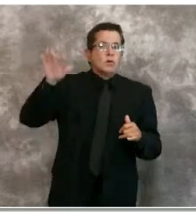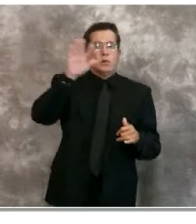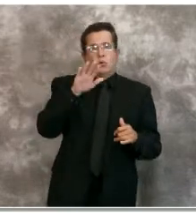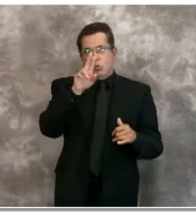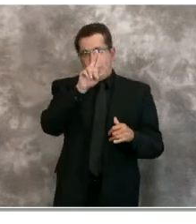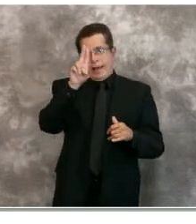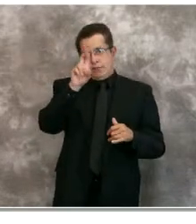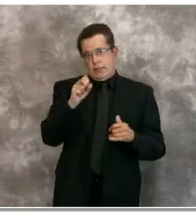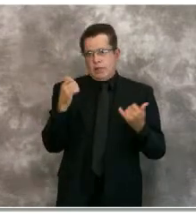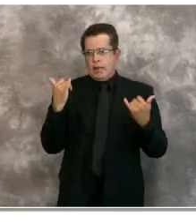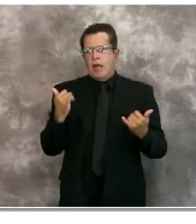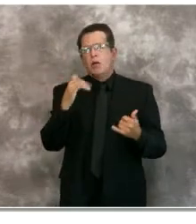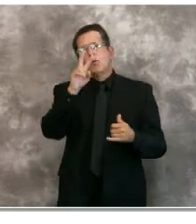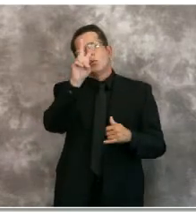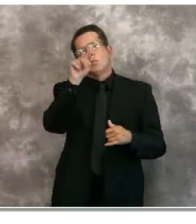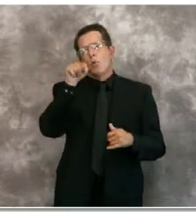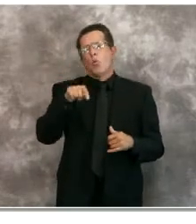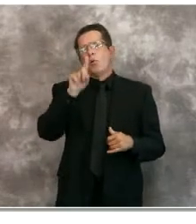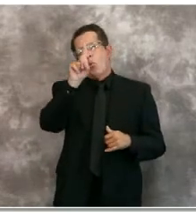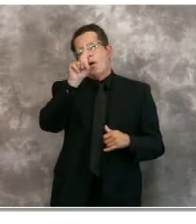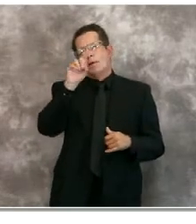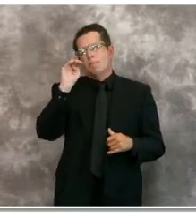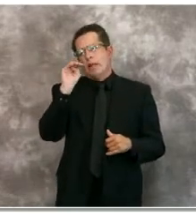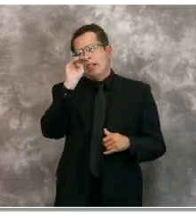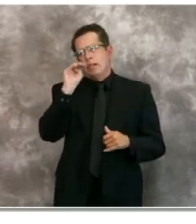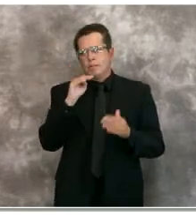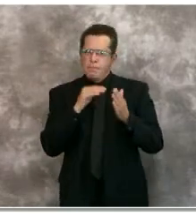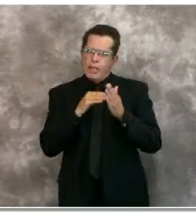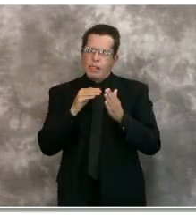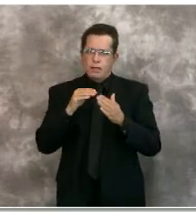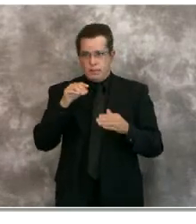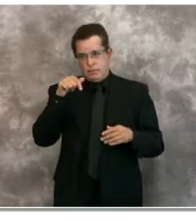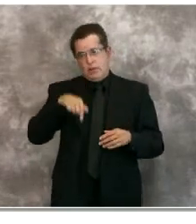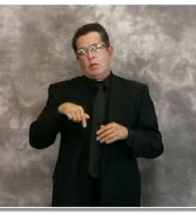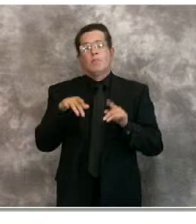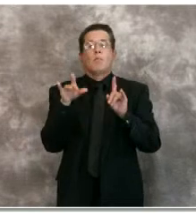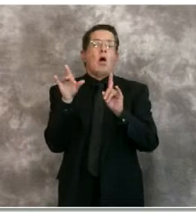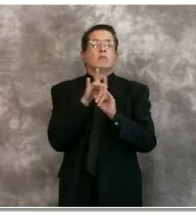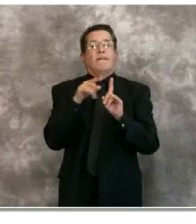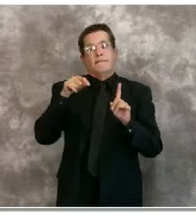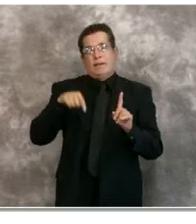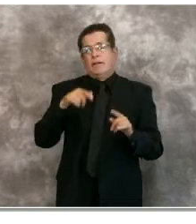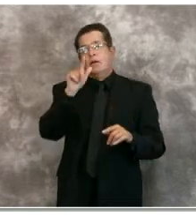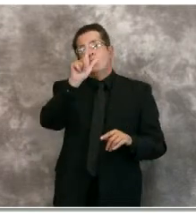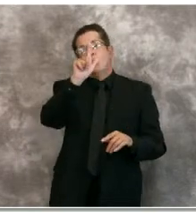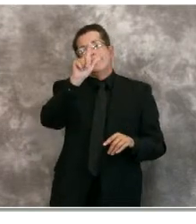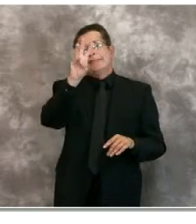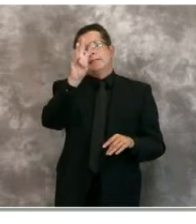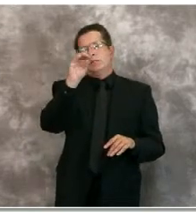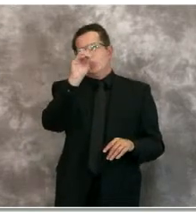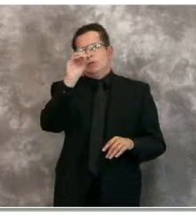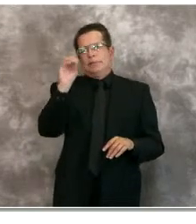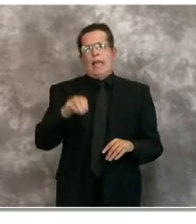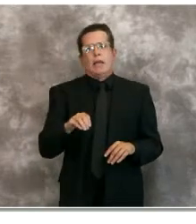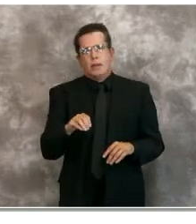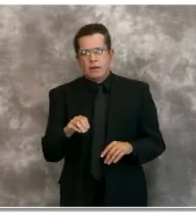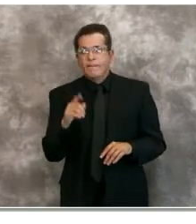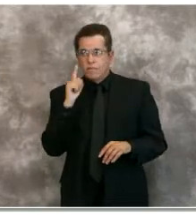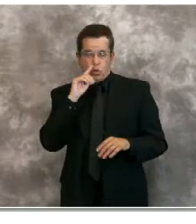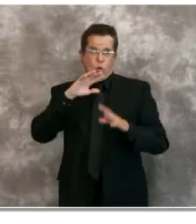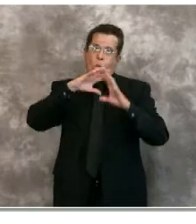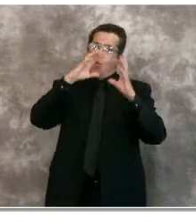is reporting over 2.1 million positive cases, now at 26% of the total global